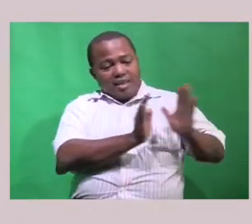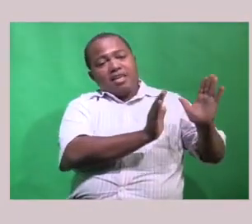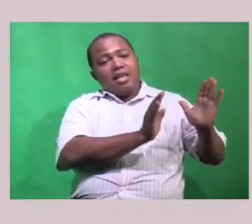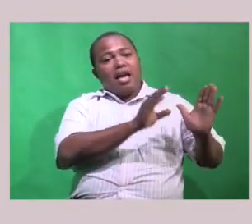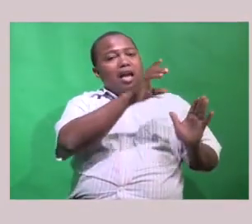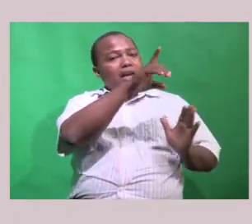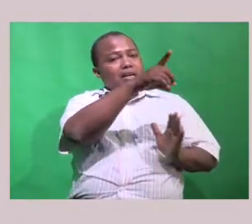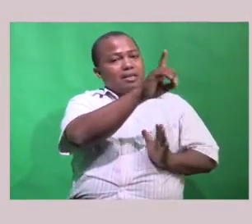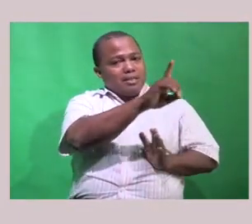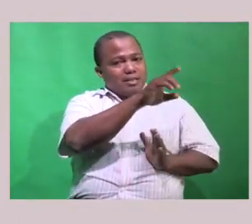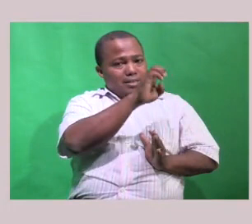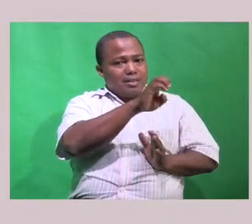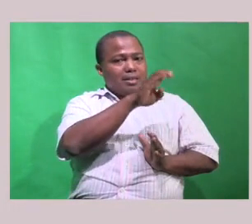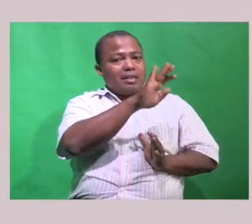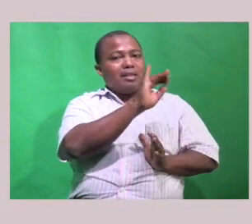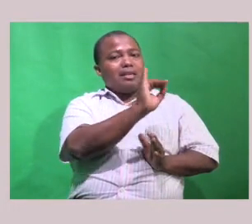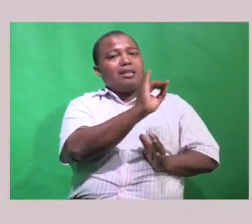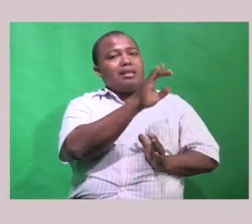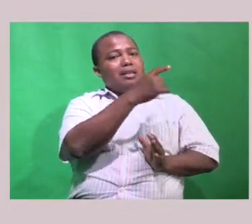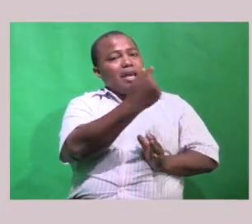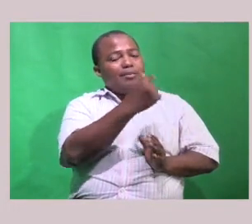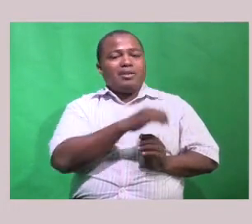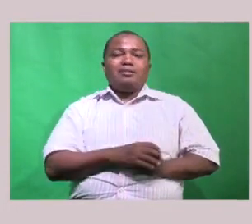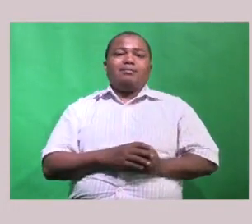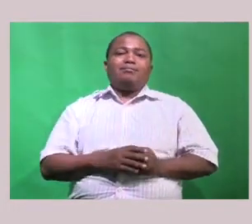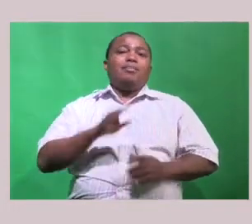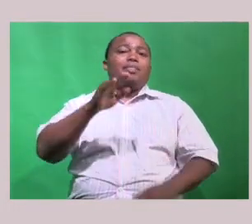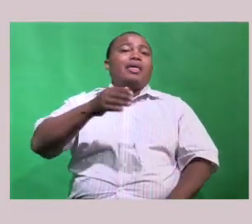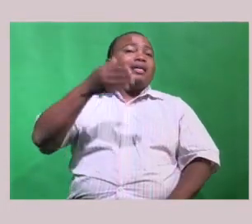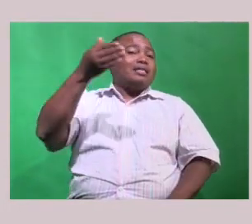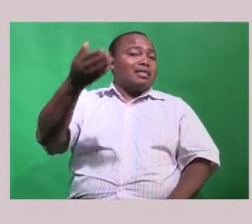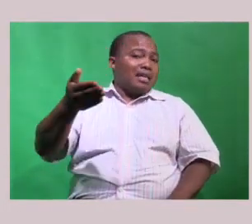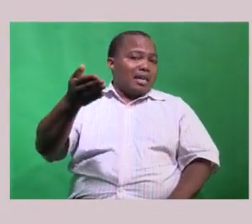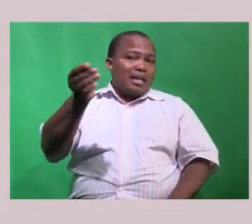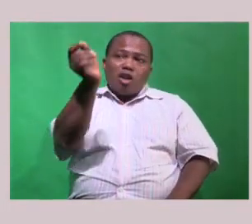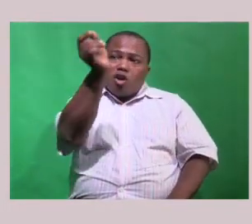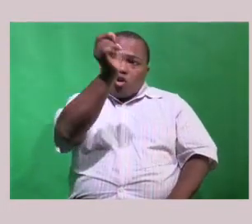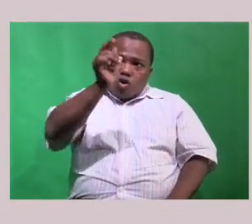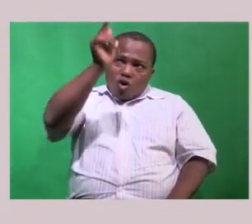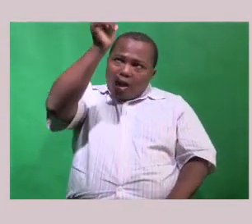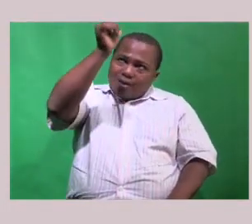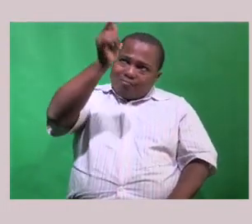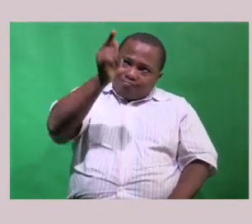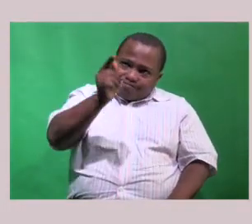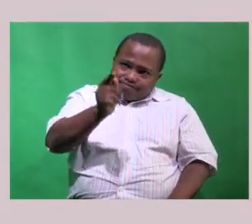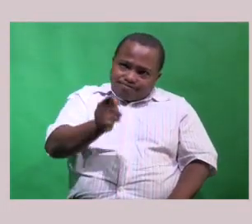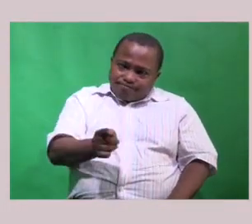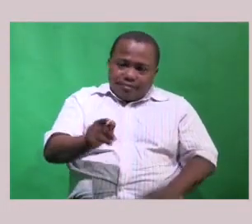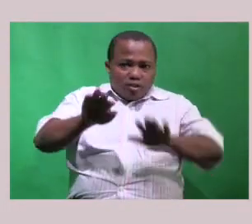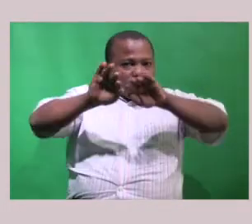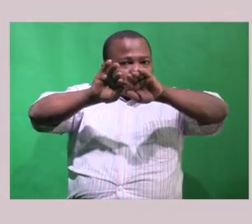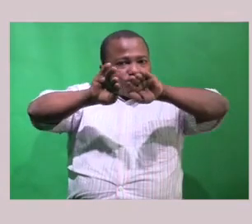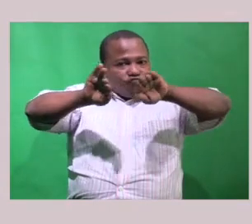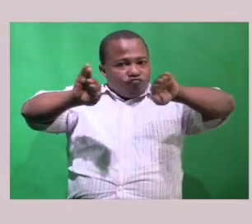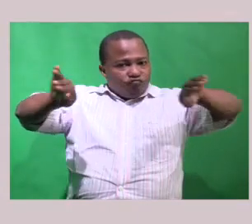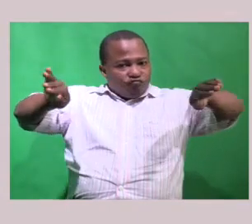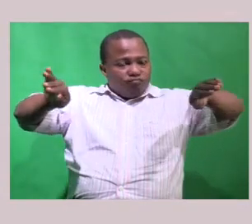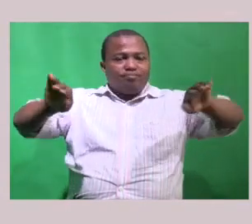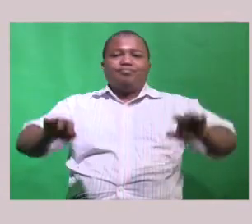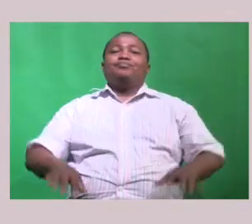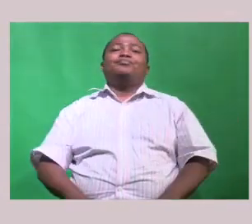debit. Then draw a line to bisect it two sides.